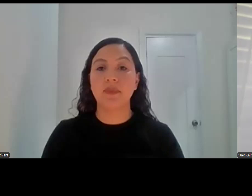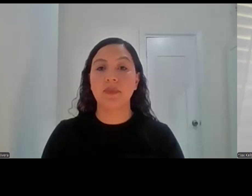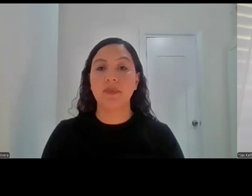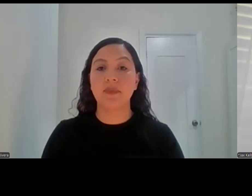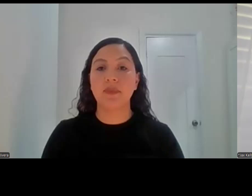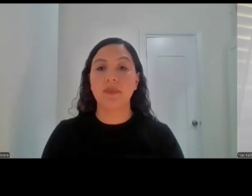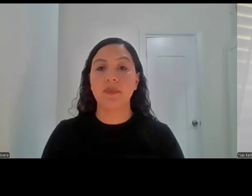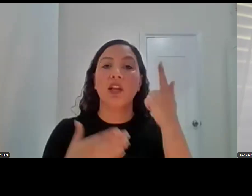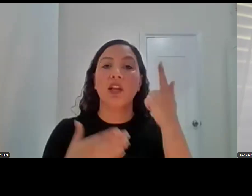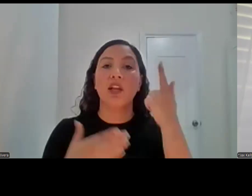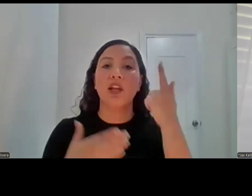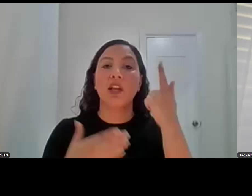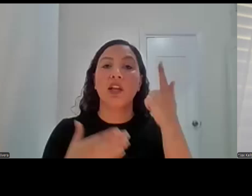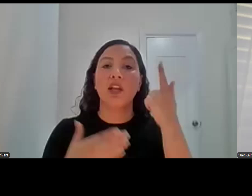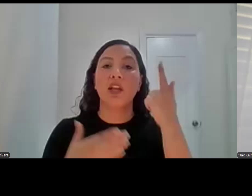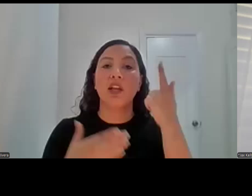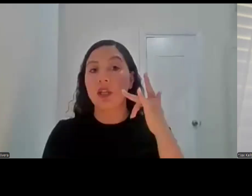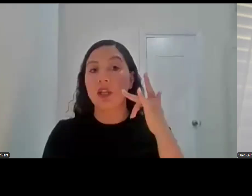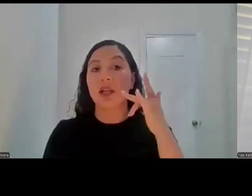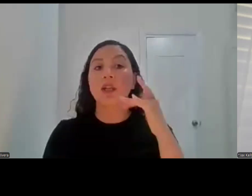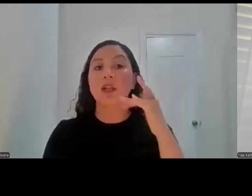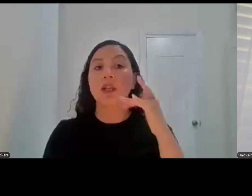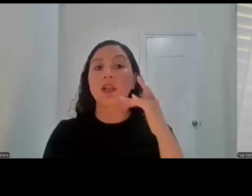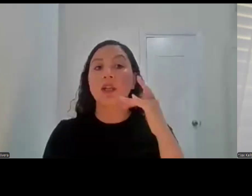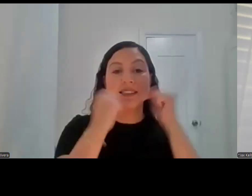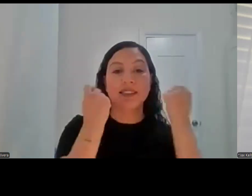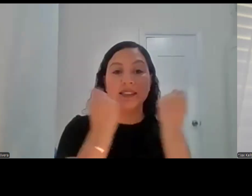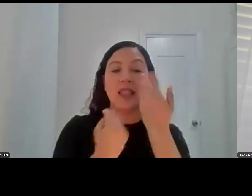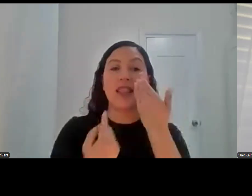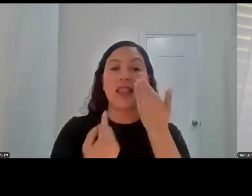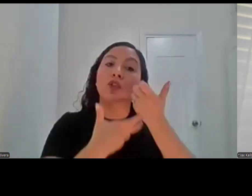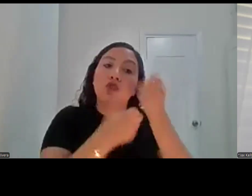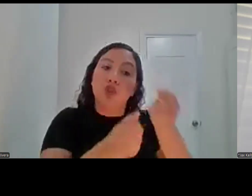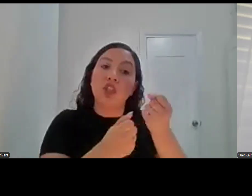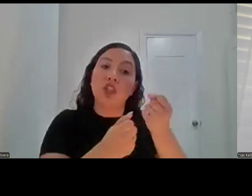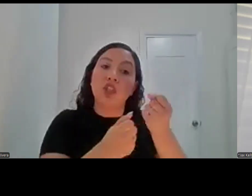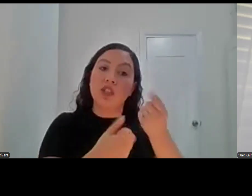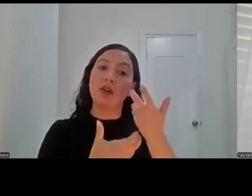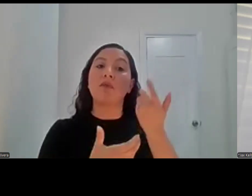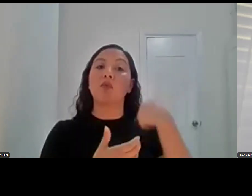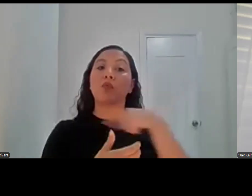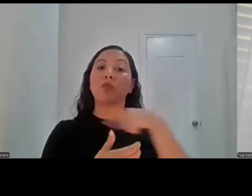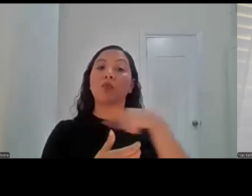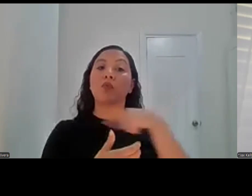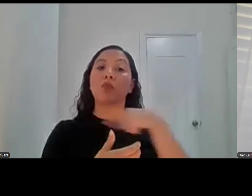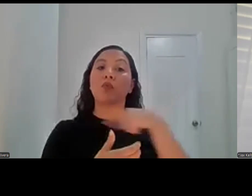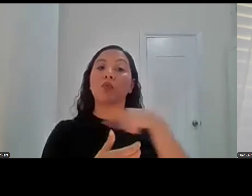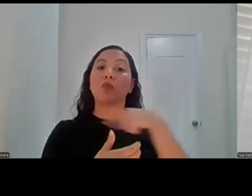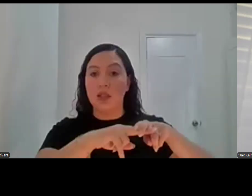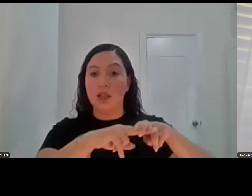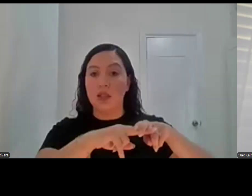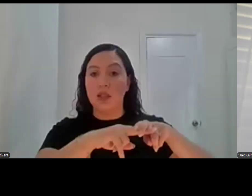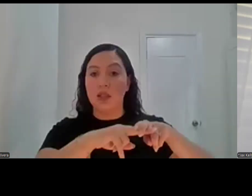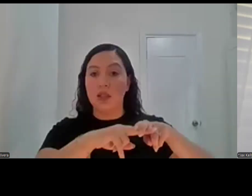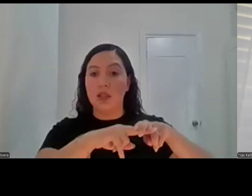Aging team for the trust and confidence you've placed in me in this new role as co-chair. It's been an honor to serve on this committee